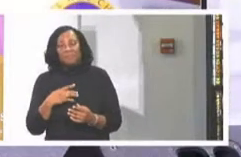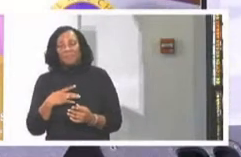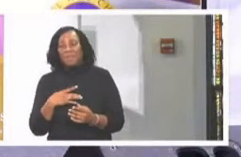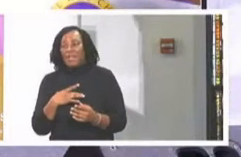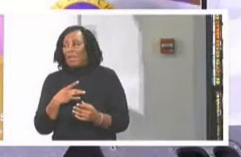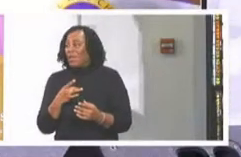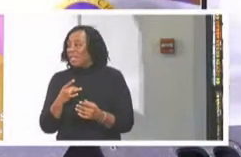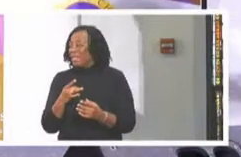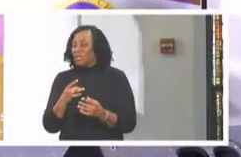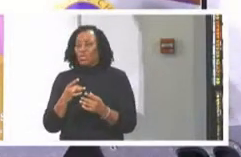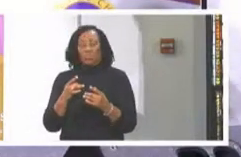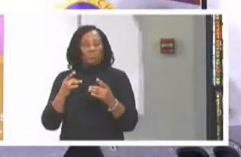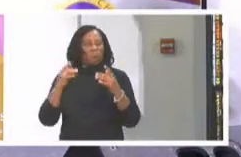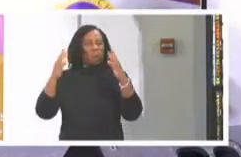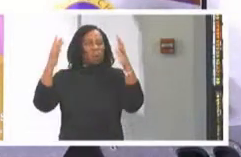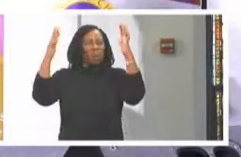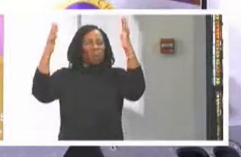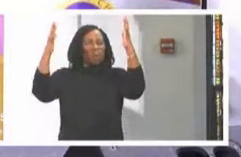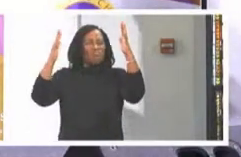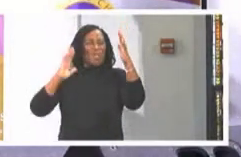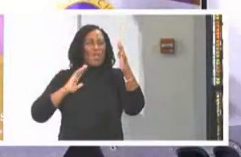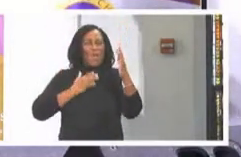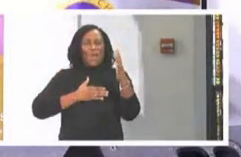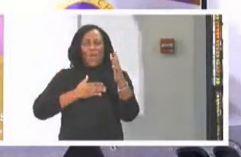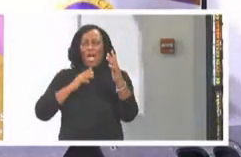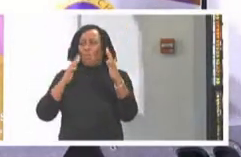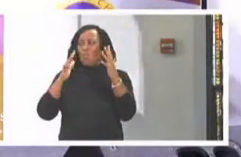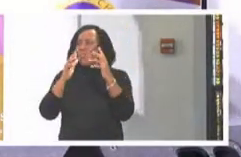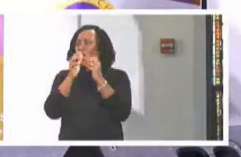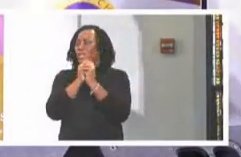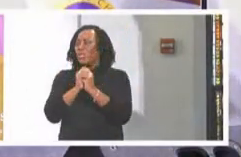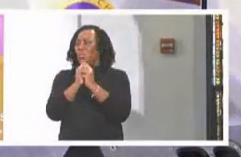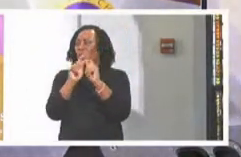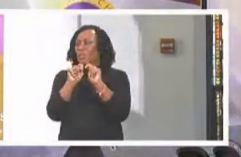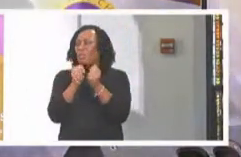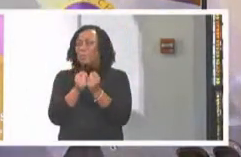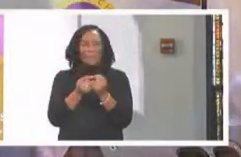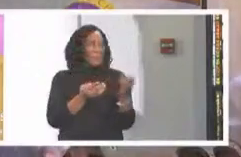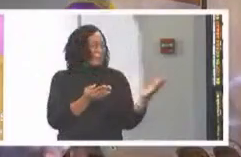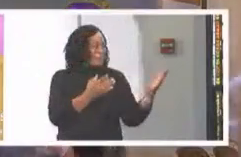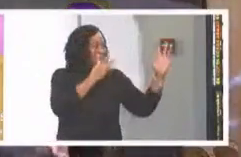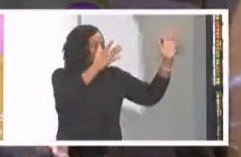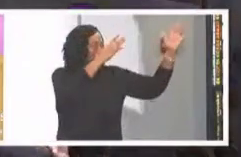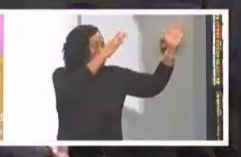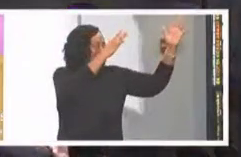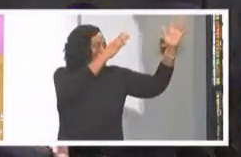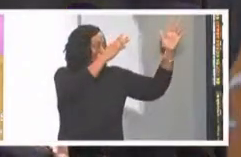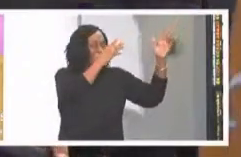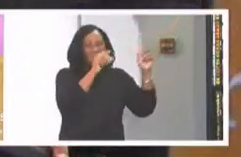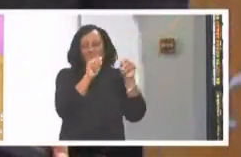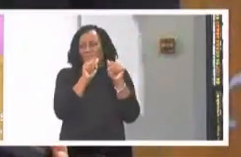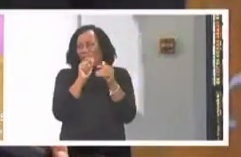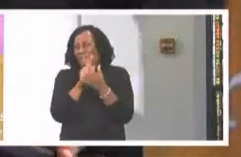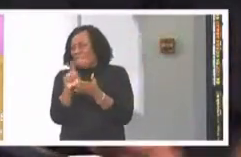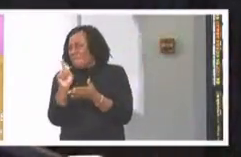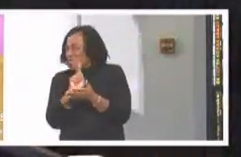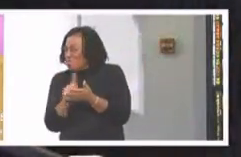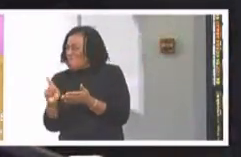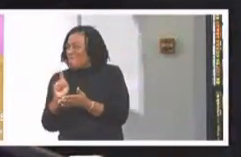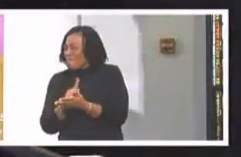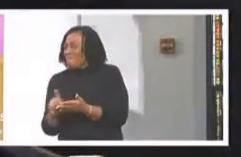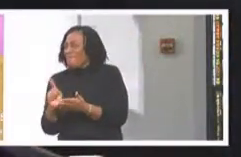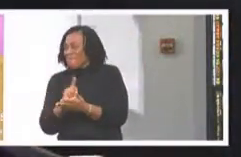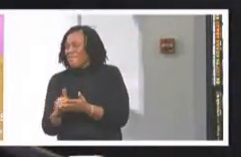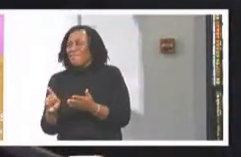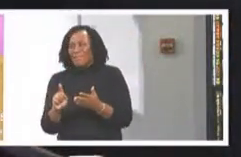give an applause for our praise and worship team. They bless us every week. Every week. We thank you.